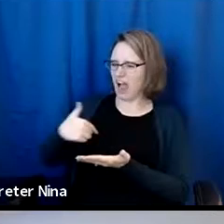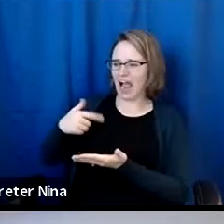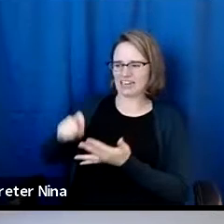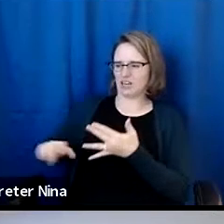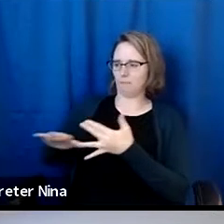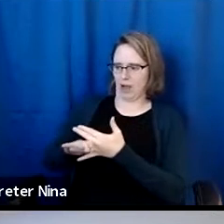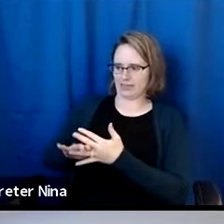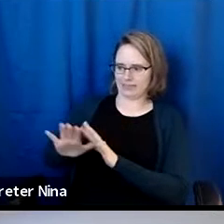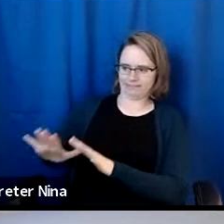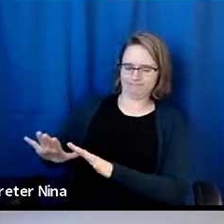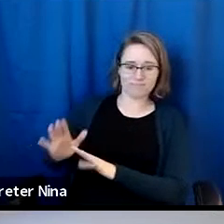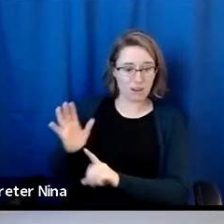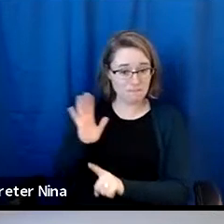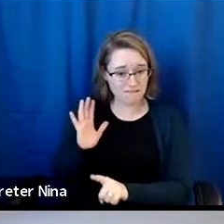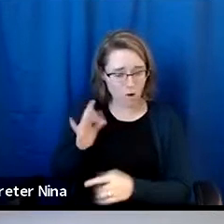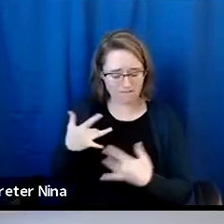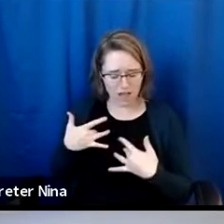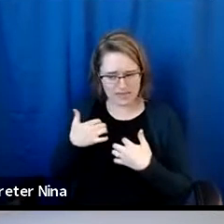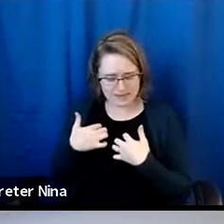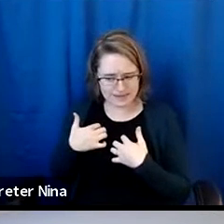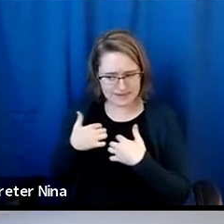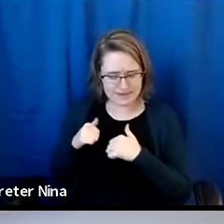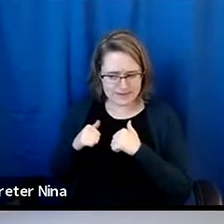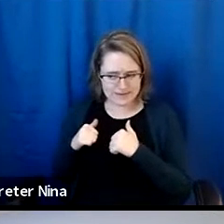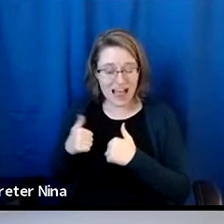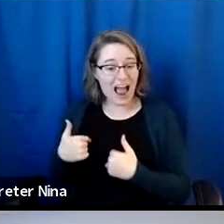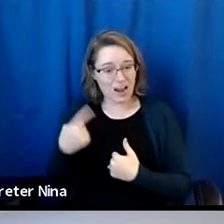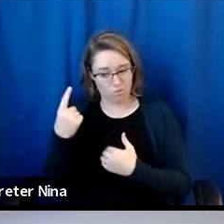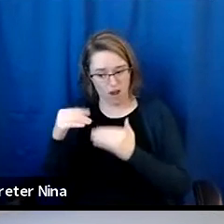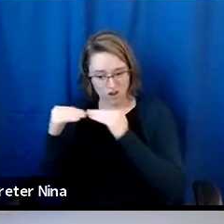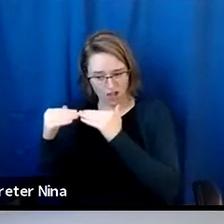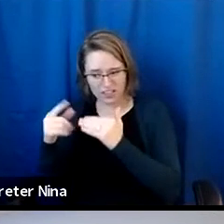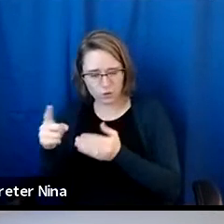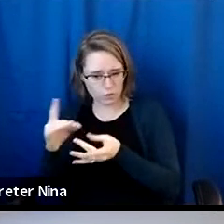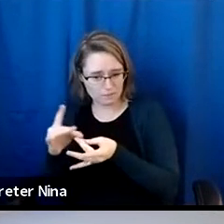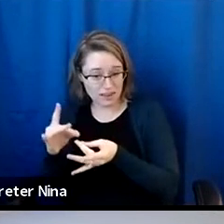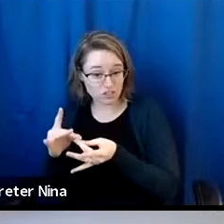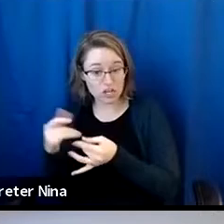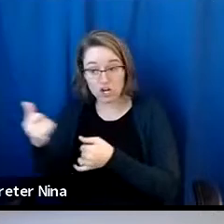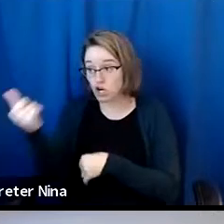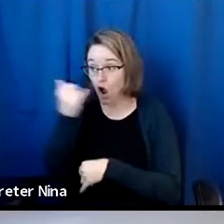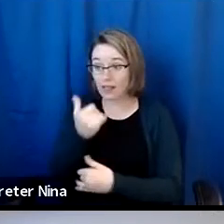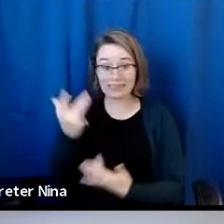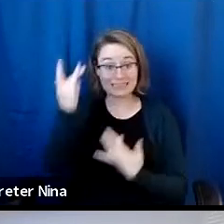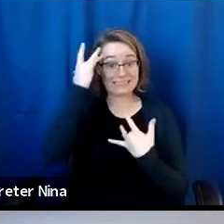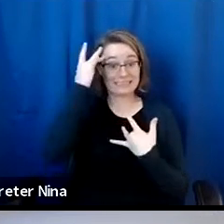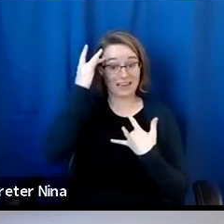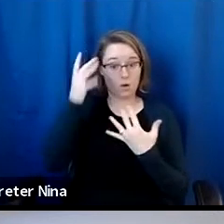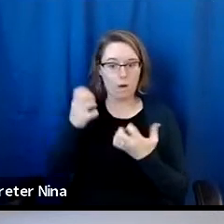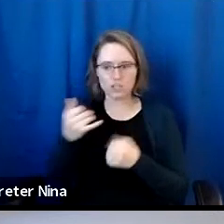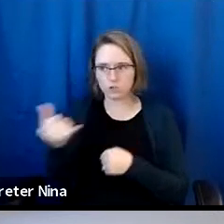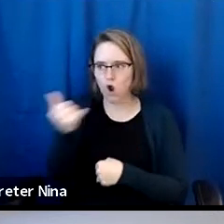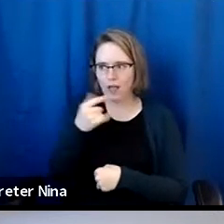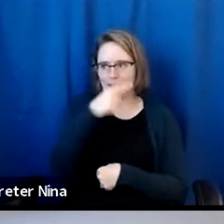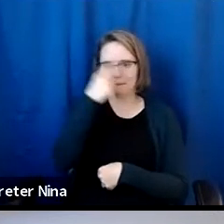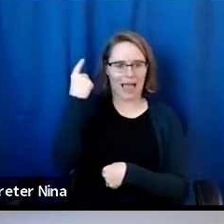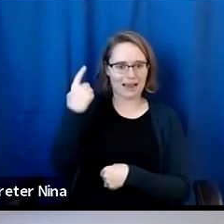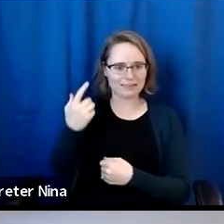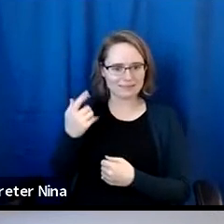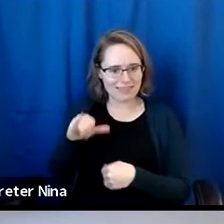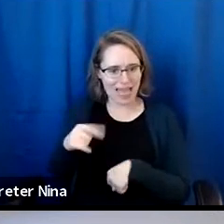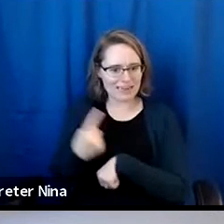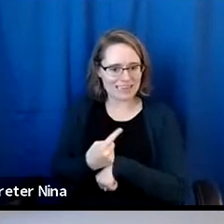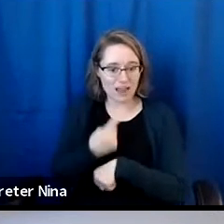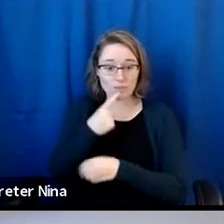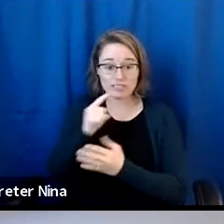Whereas before, I'm not really sure. I had a colleague who once said, instead of calling in sick, she wanted to call in Black, right? Like it was just a